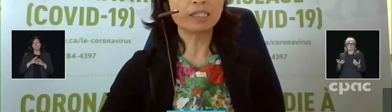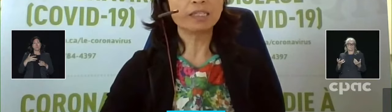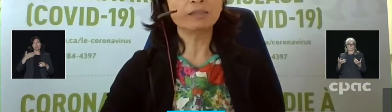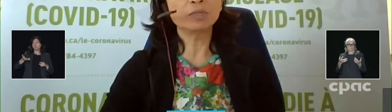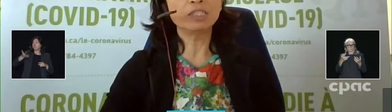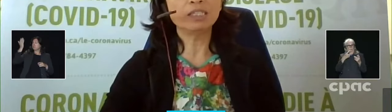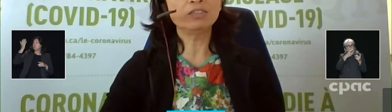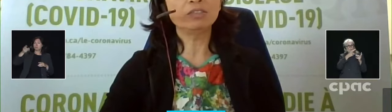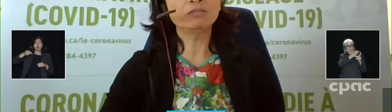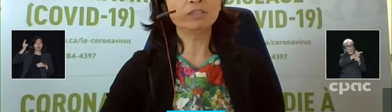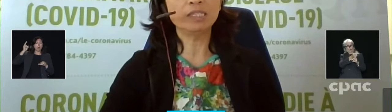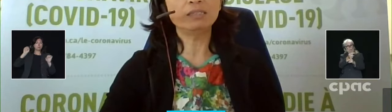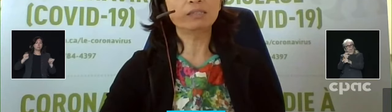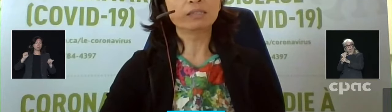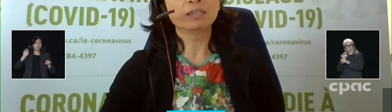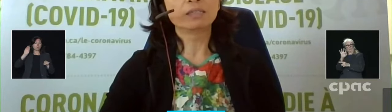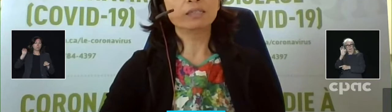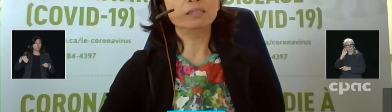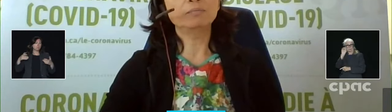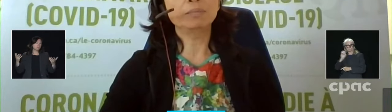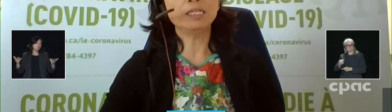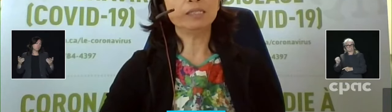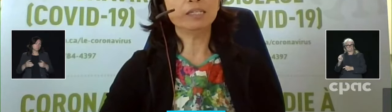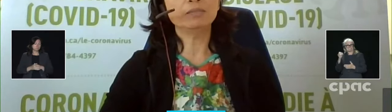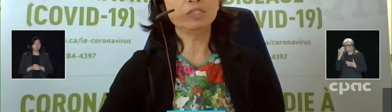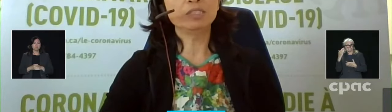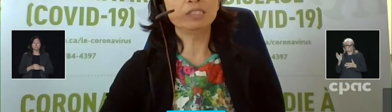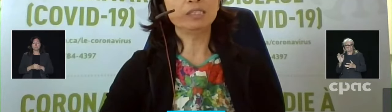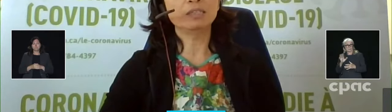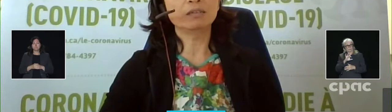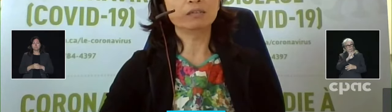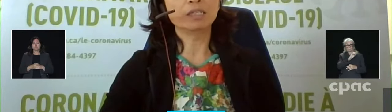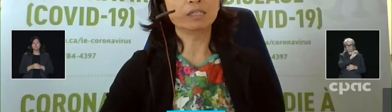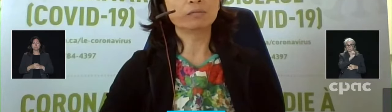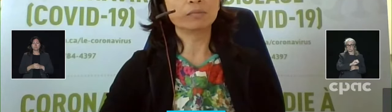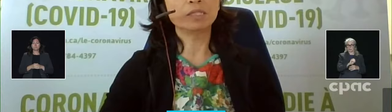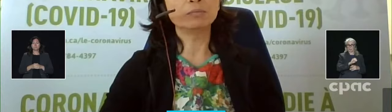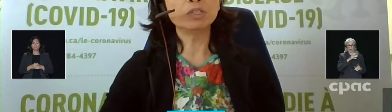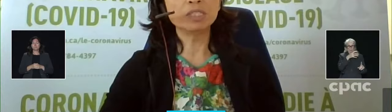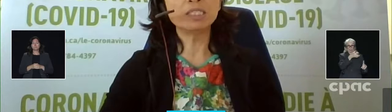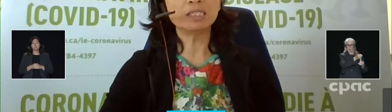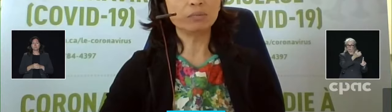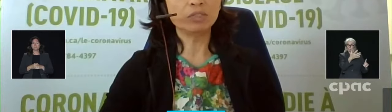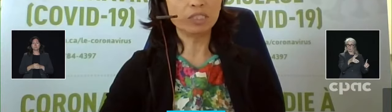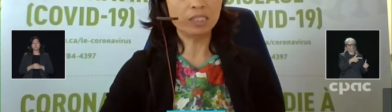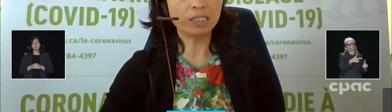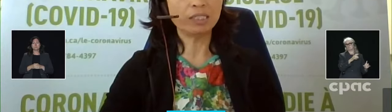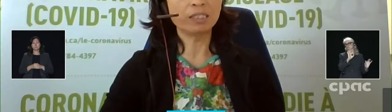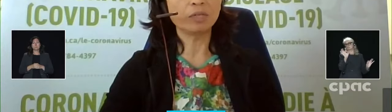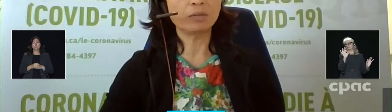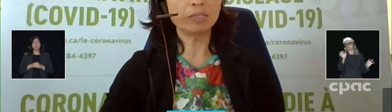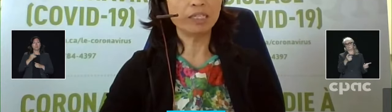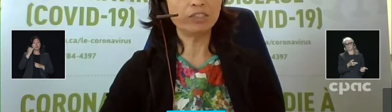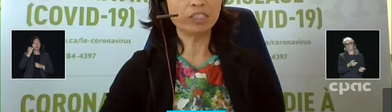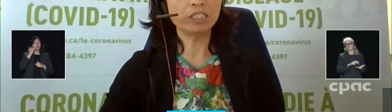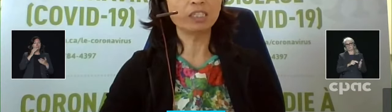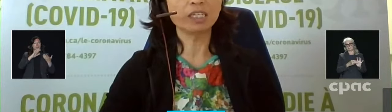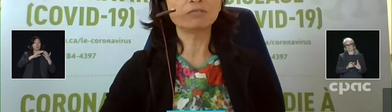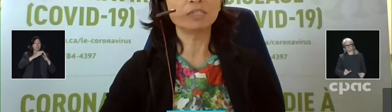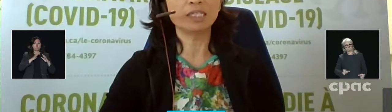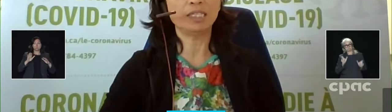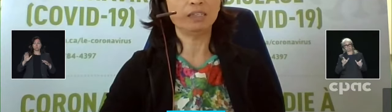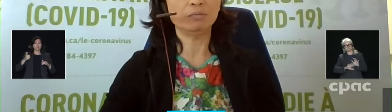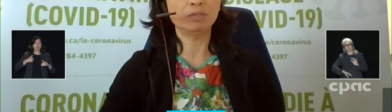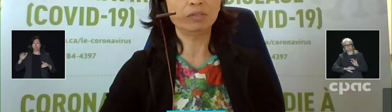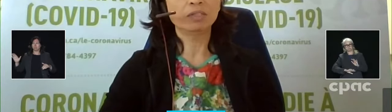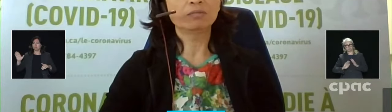great. When you increase the baseline immunity or community immunity in the population, you're going